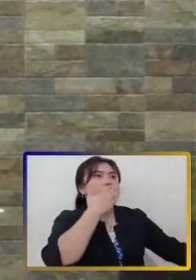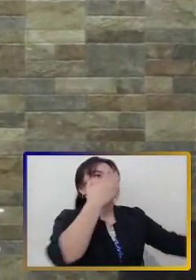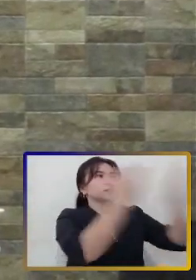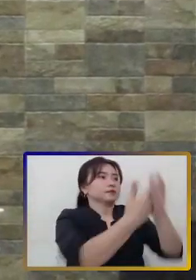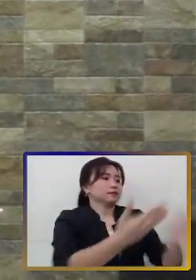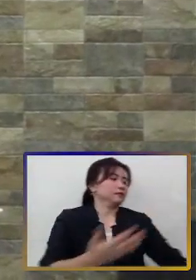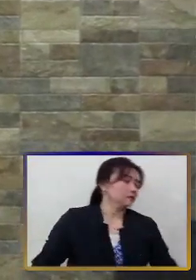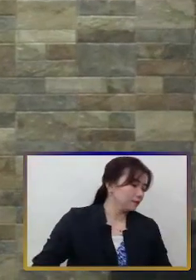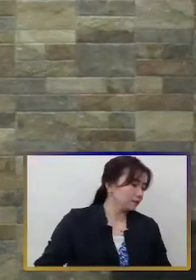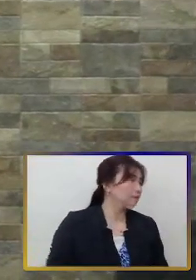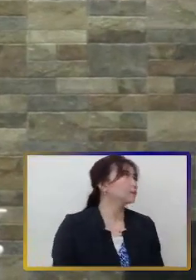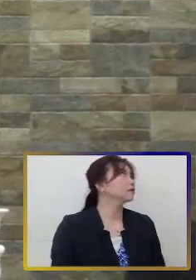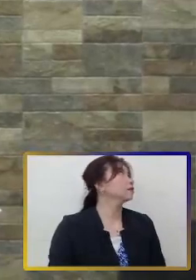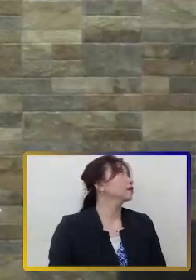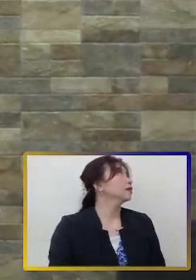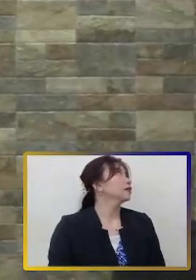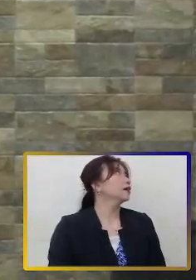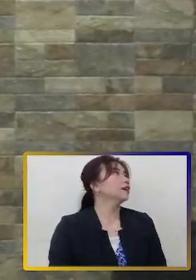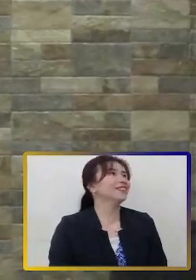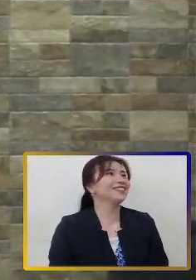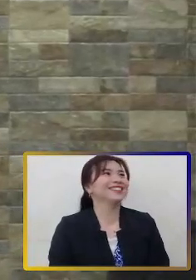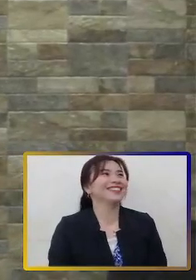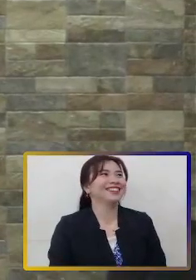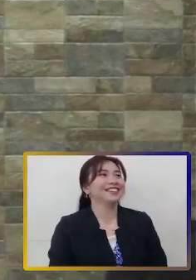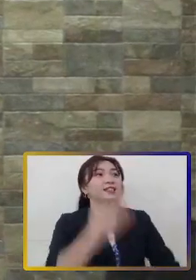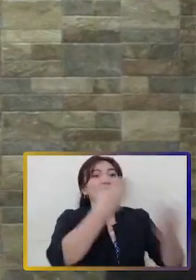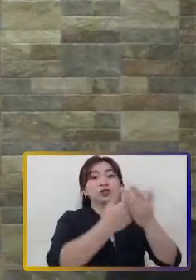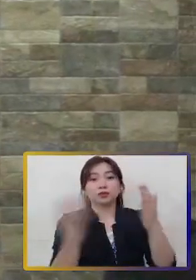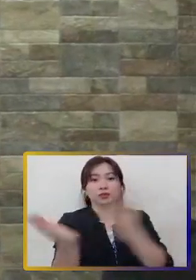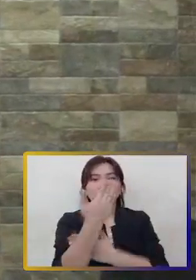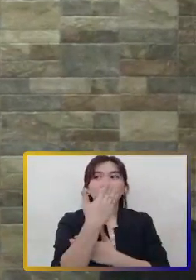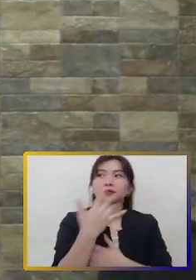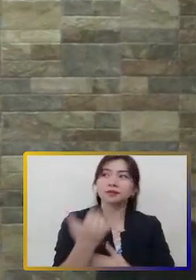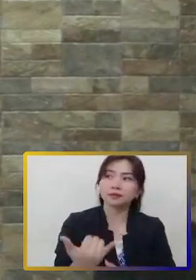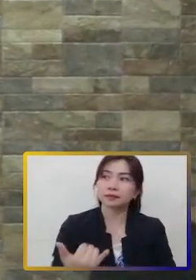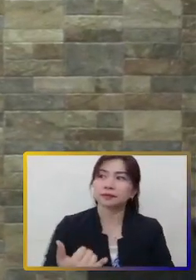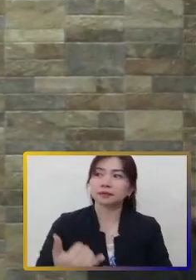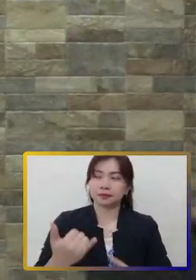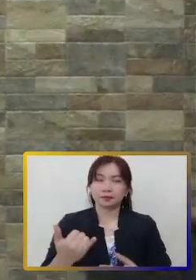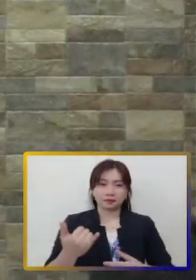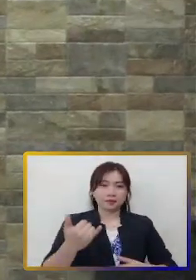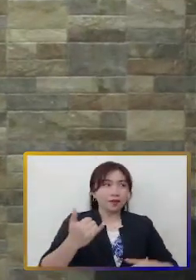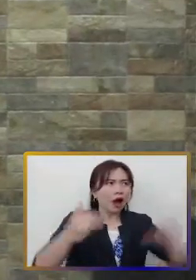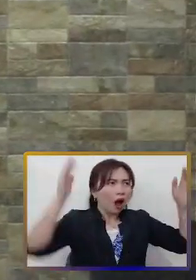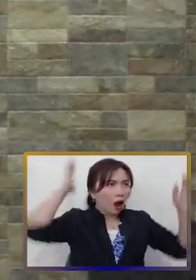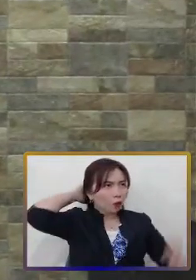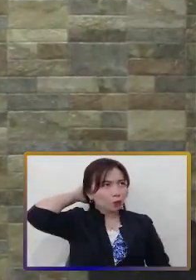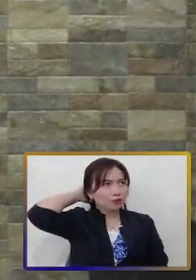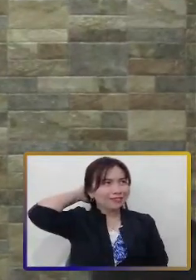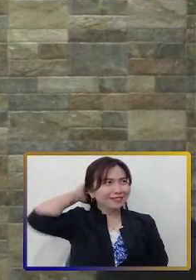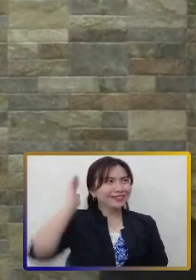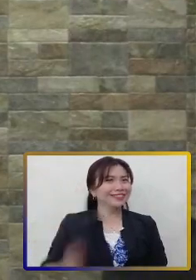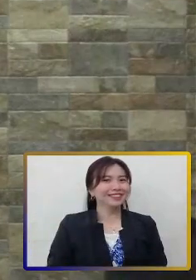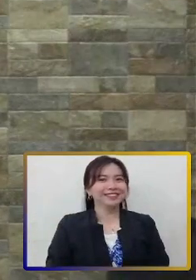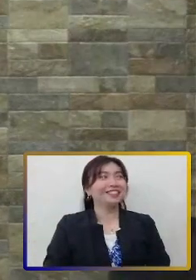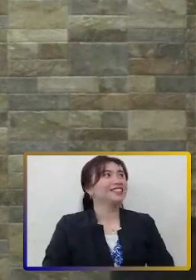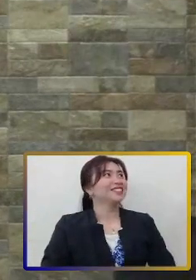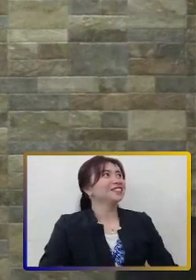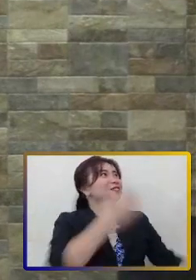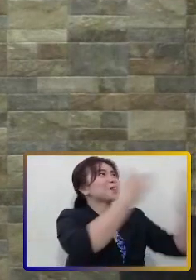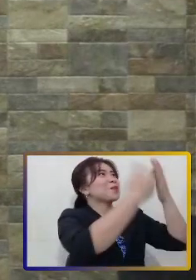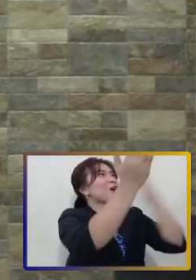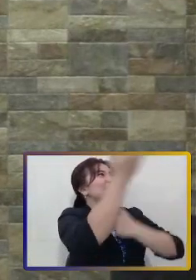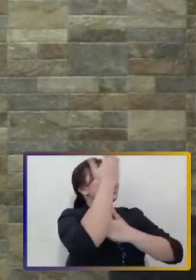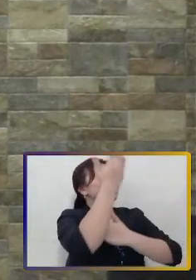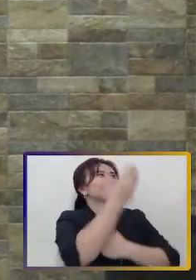to give you a message from the book of John and just to give you a short background of the book of John bago tayo pupunta sa text mga kapatid